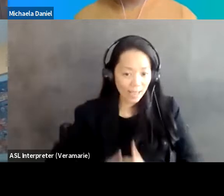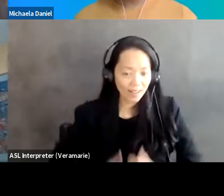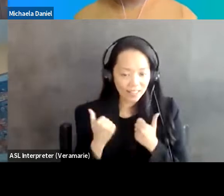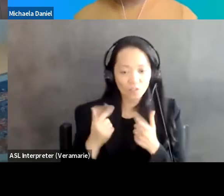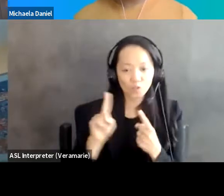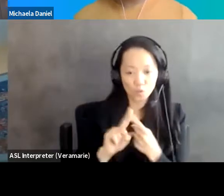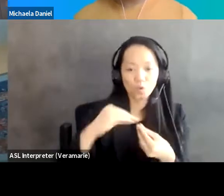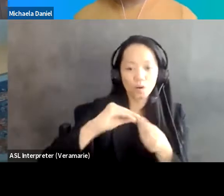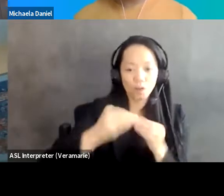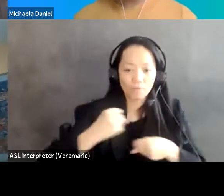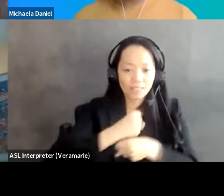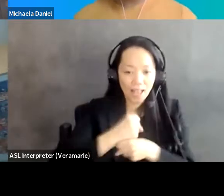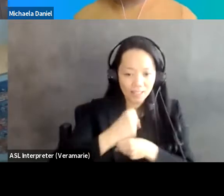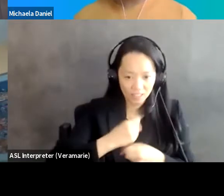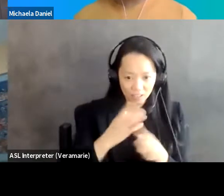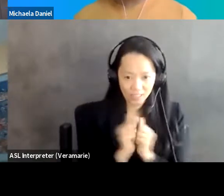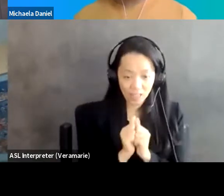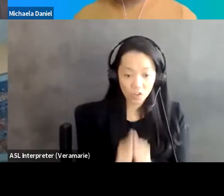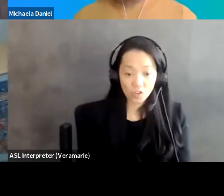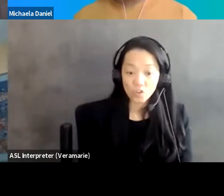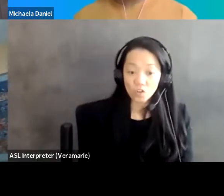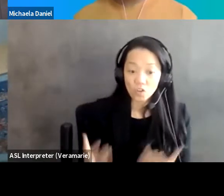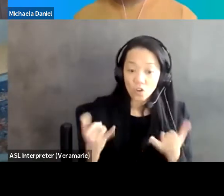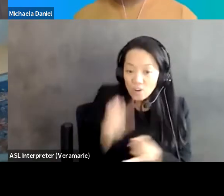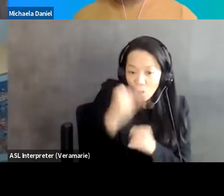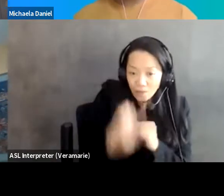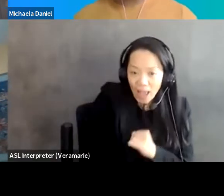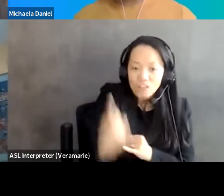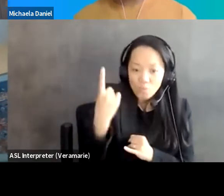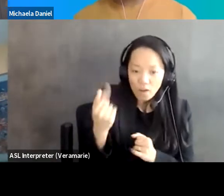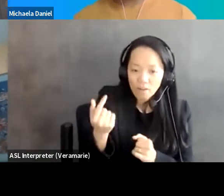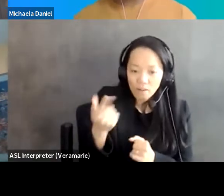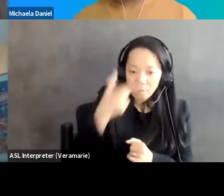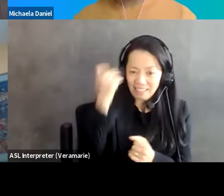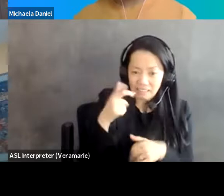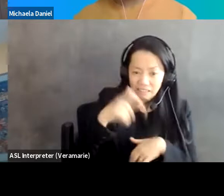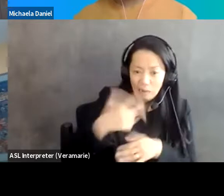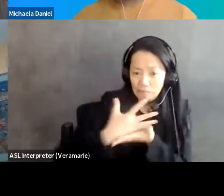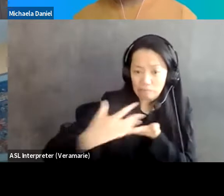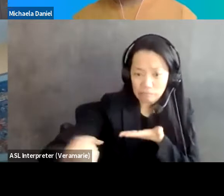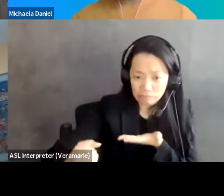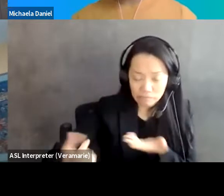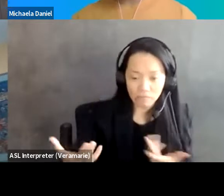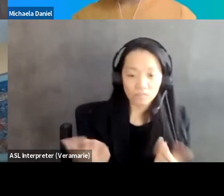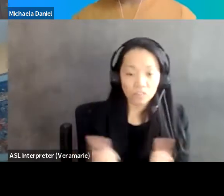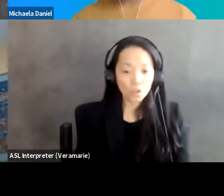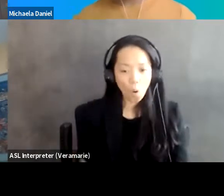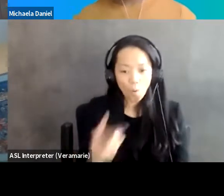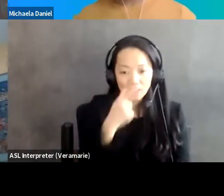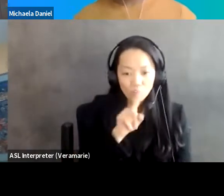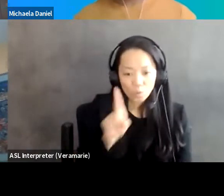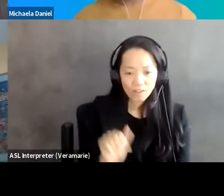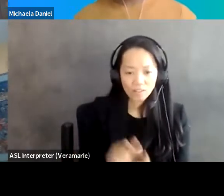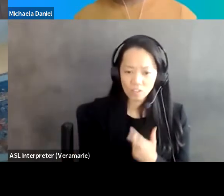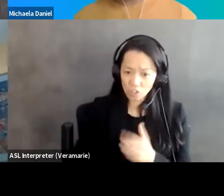one, I think, because we're probably beginning to run out of time. It's an interesting question. Is there a charge